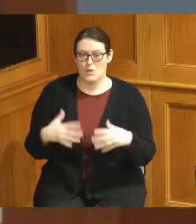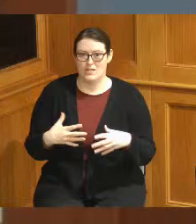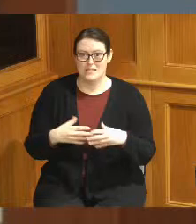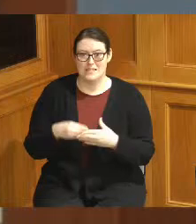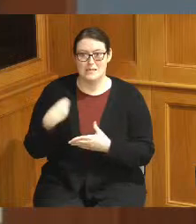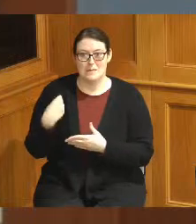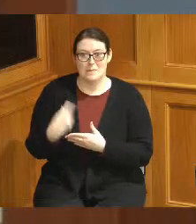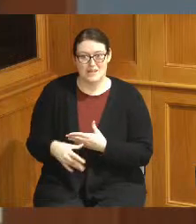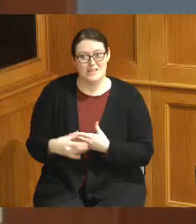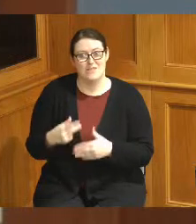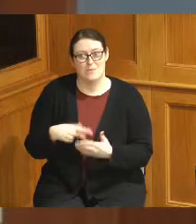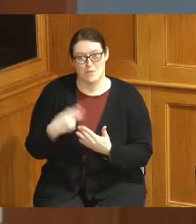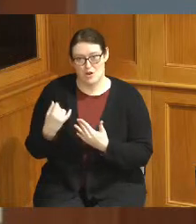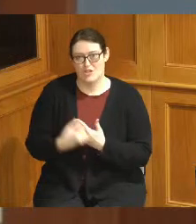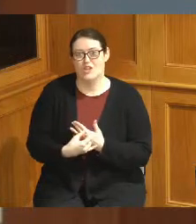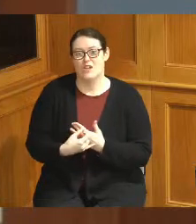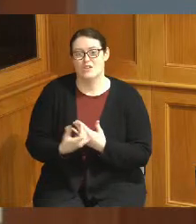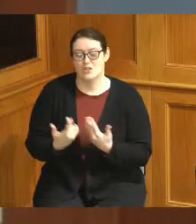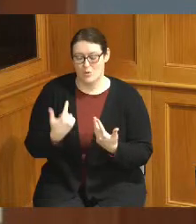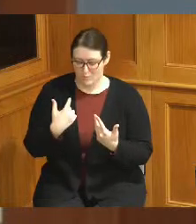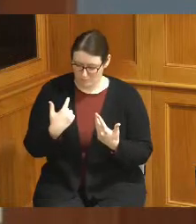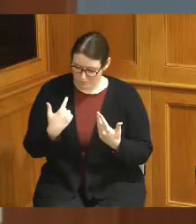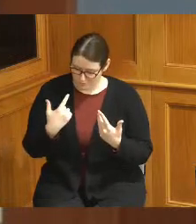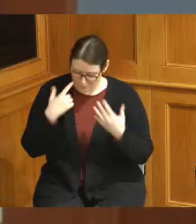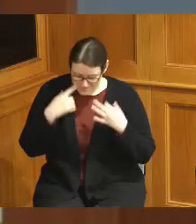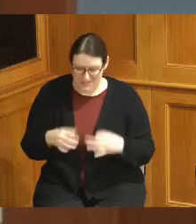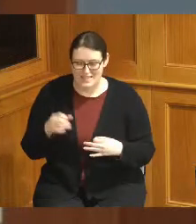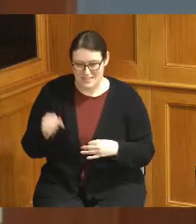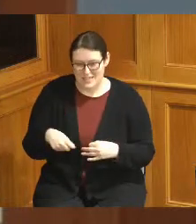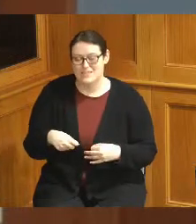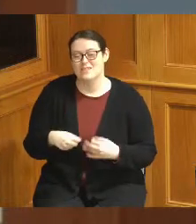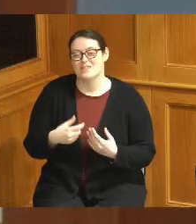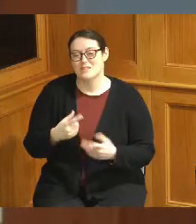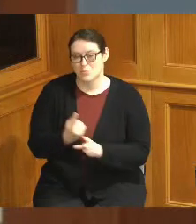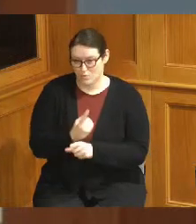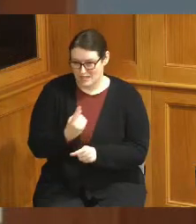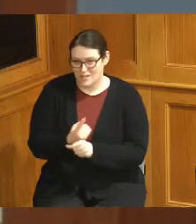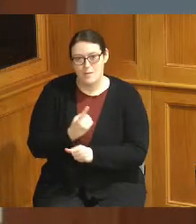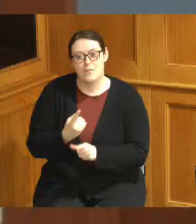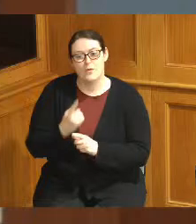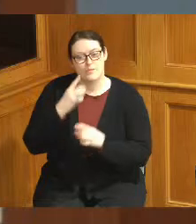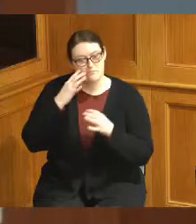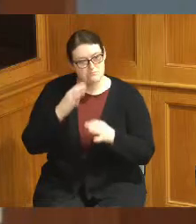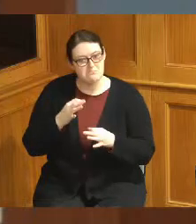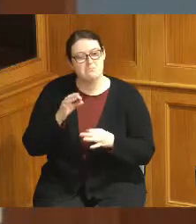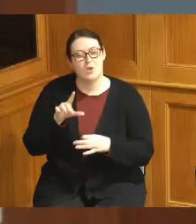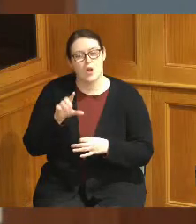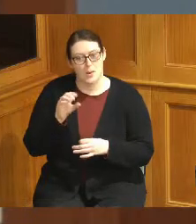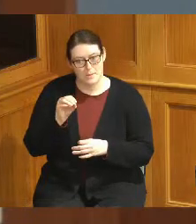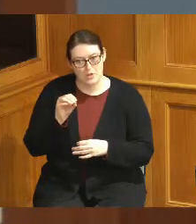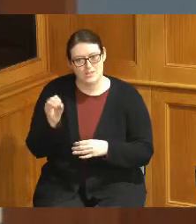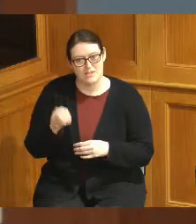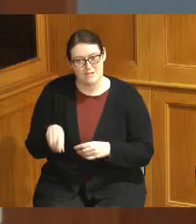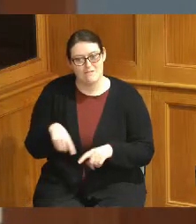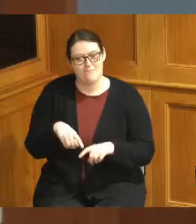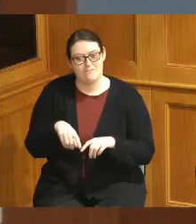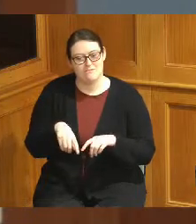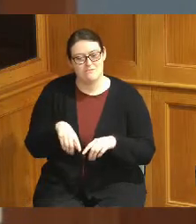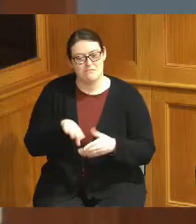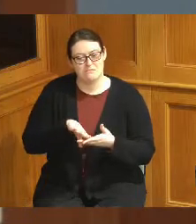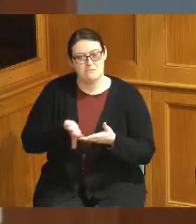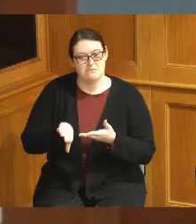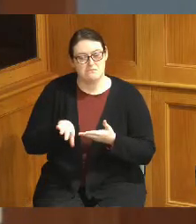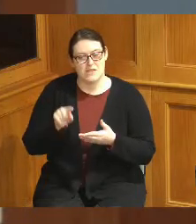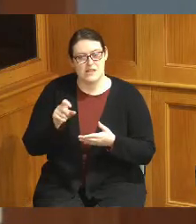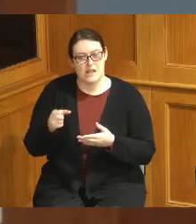the end of the day, we decided that yes, it was justified. And so the city is